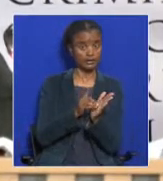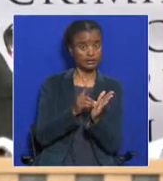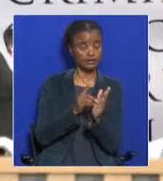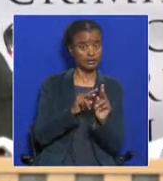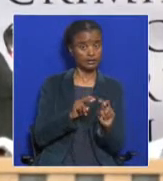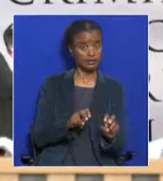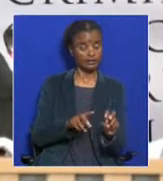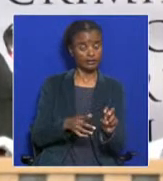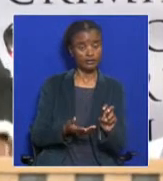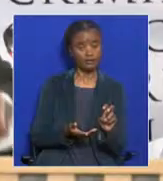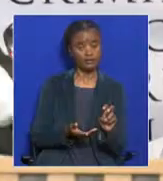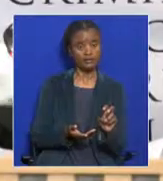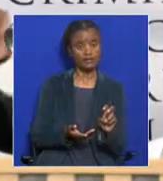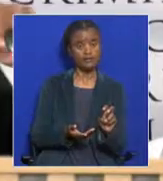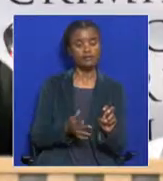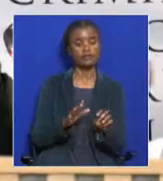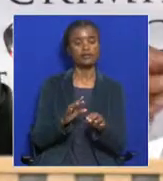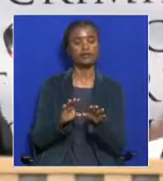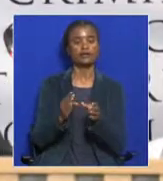file 3.